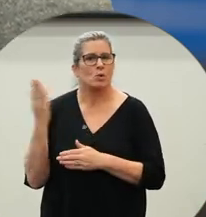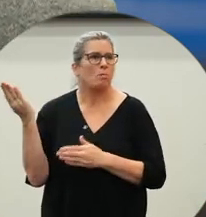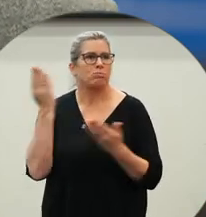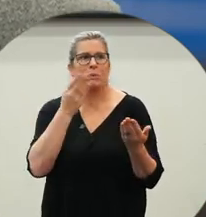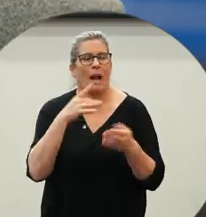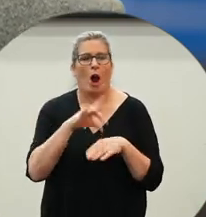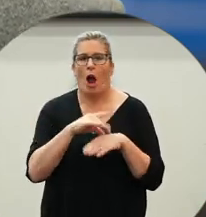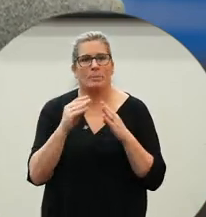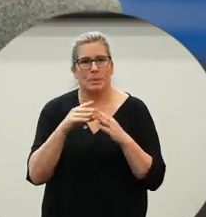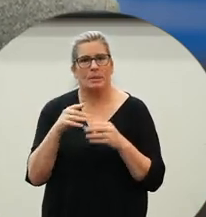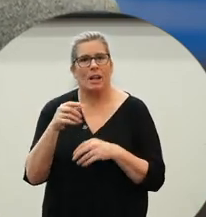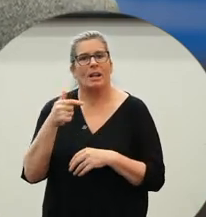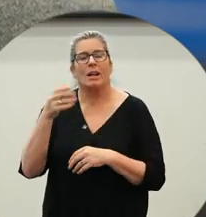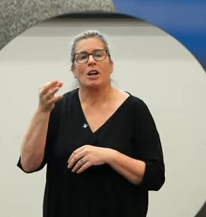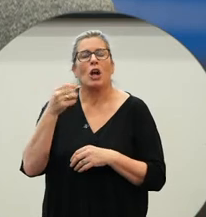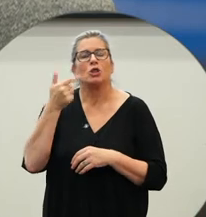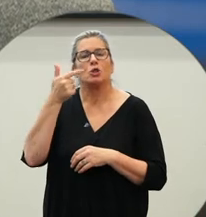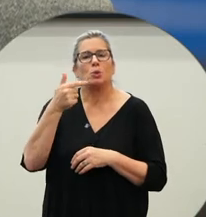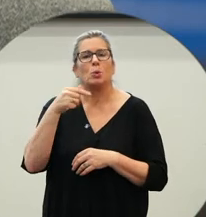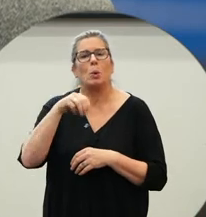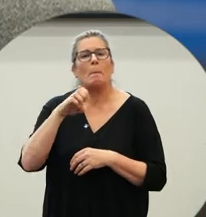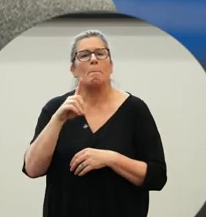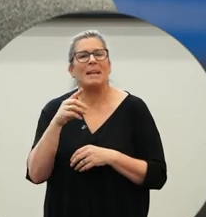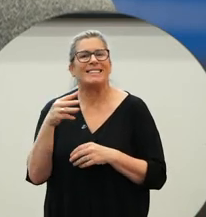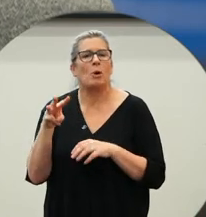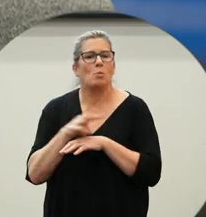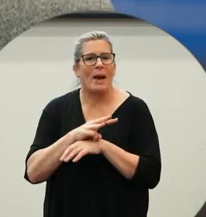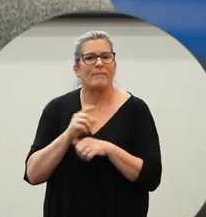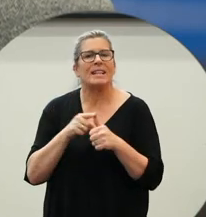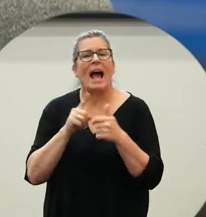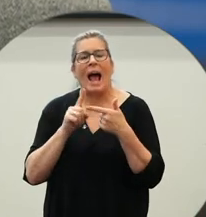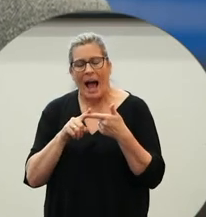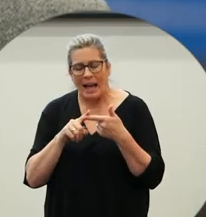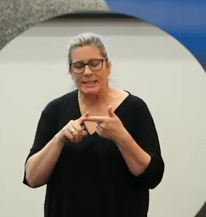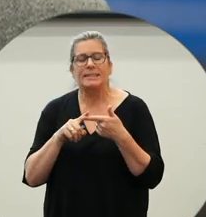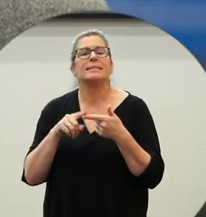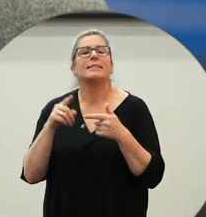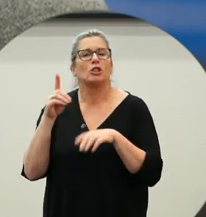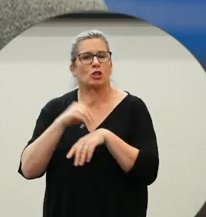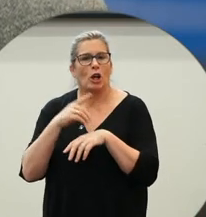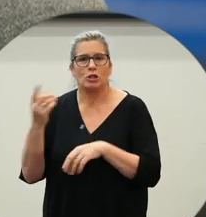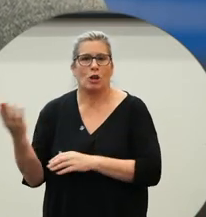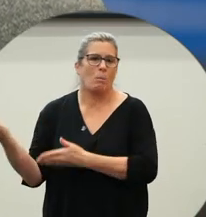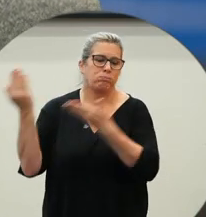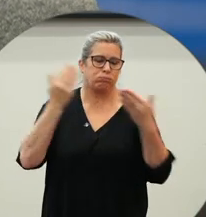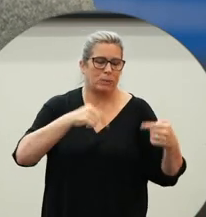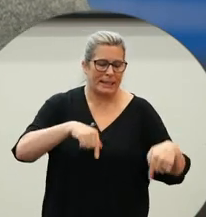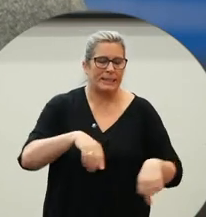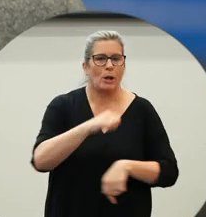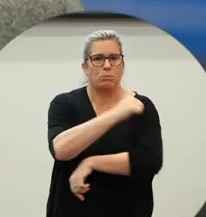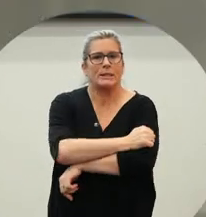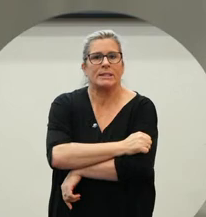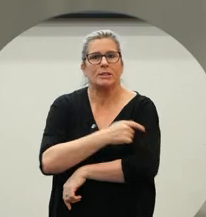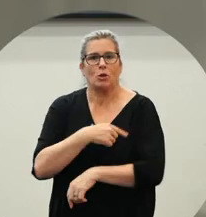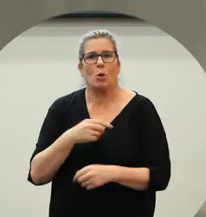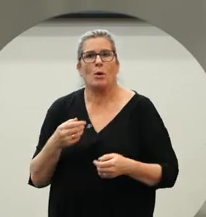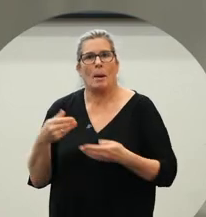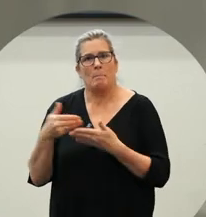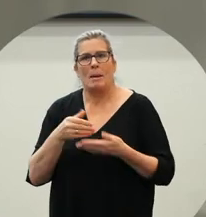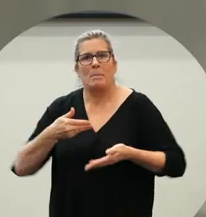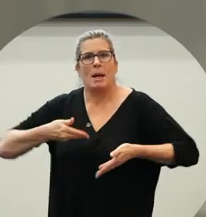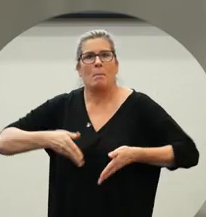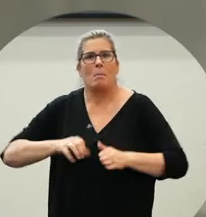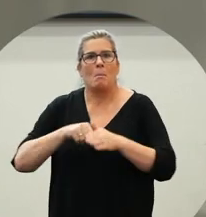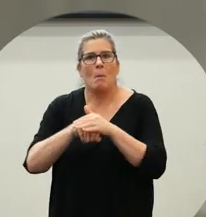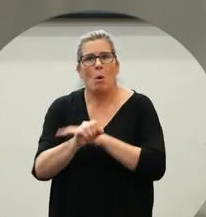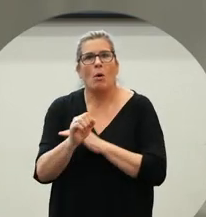they got two midwives and a doctor to come to the hospital, and she had Rory then in the prison itself. I do want to